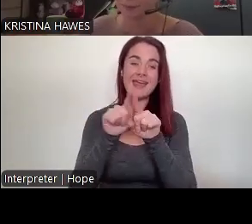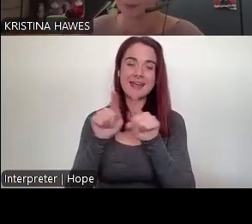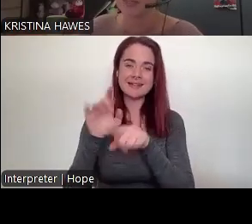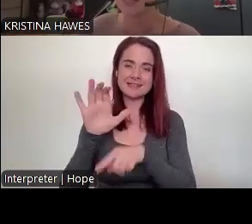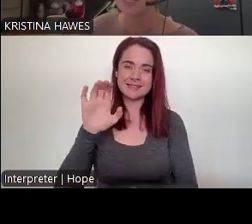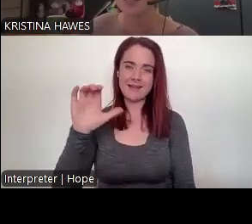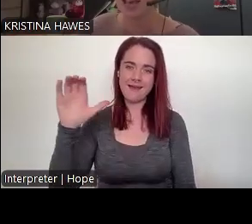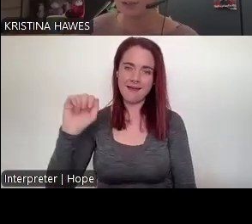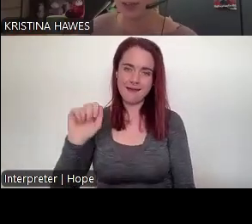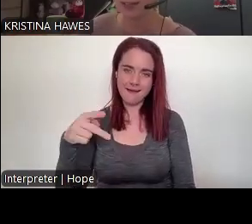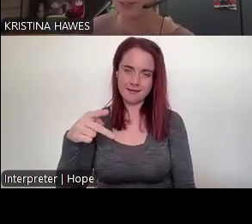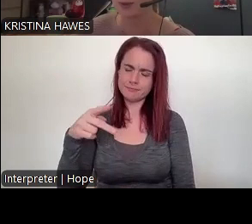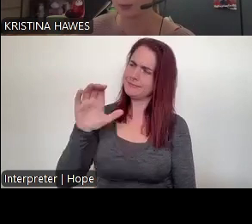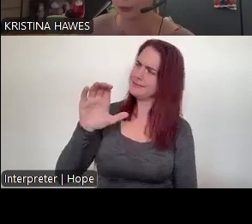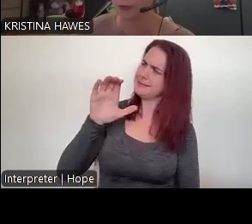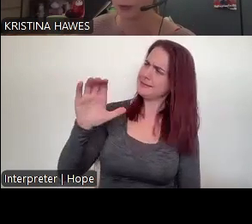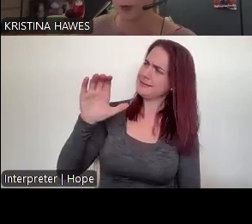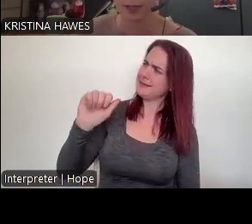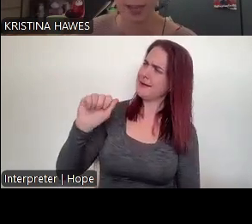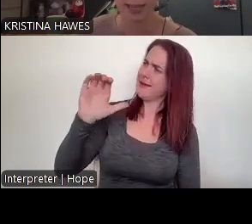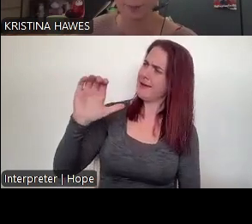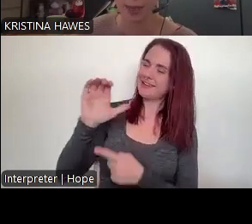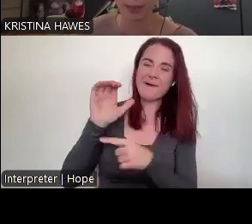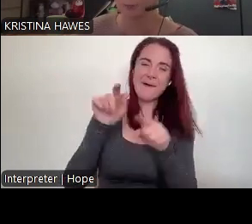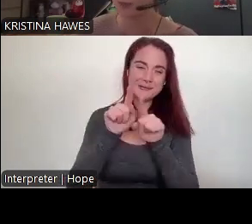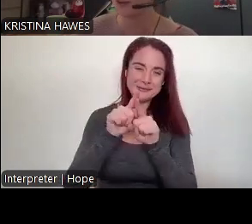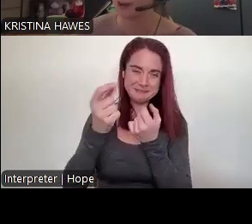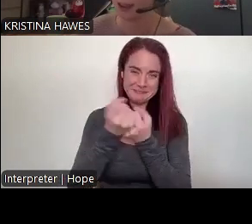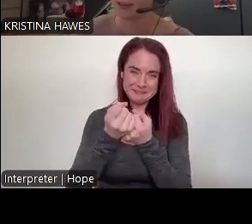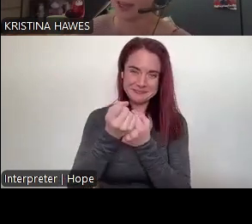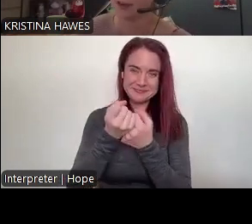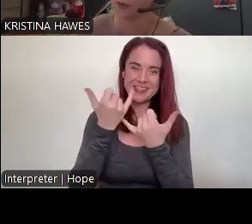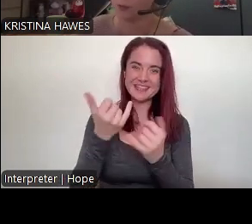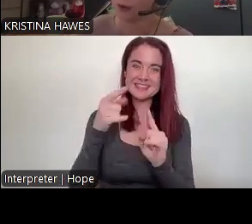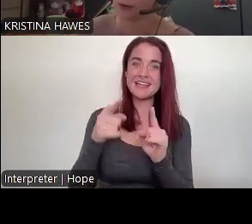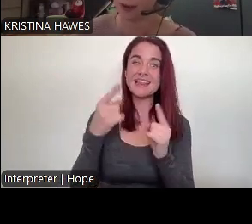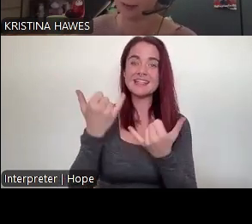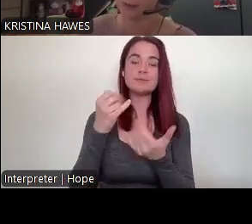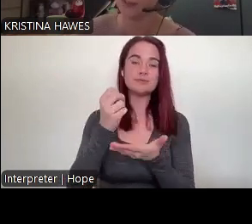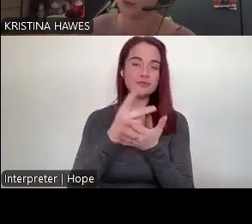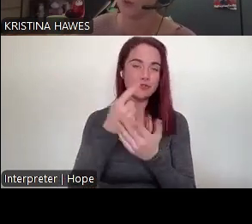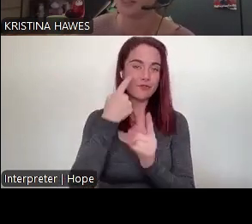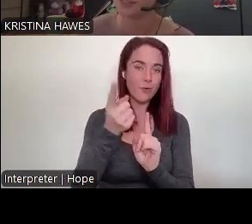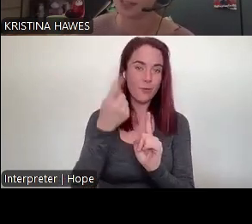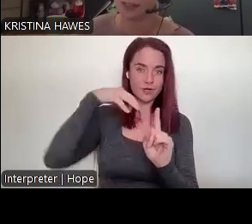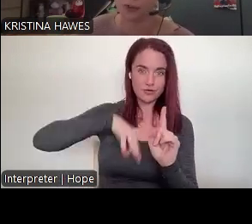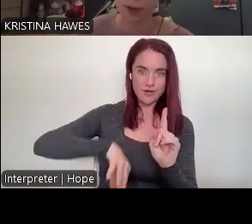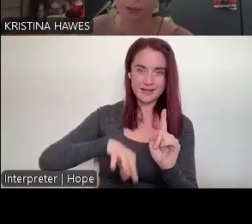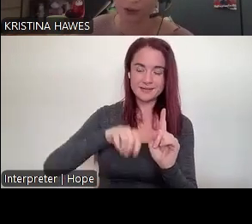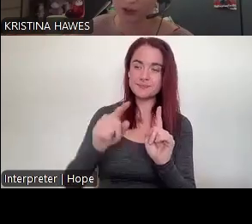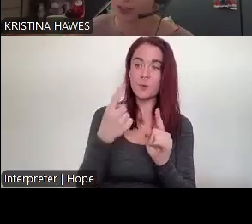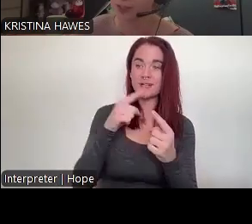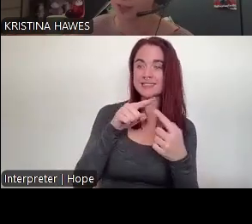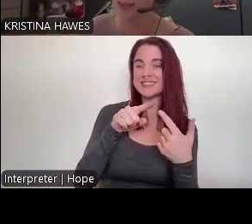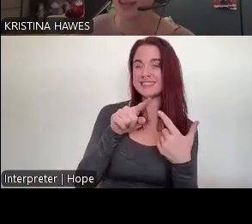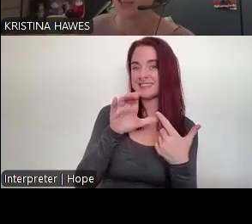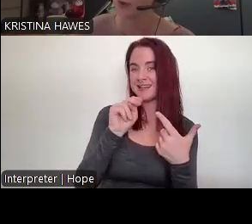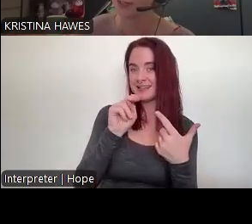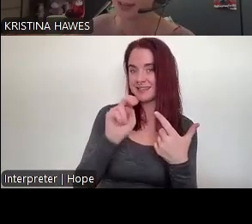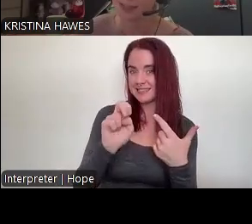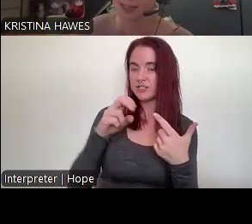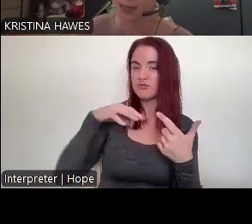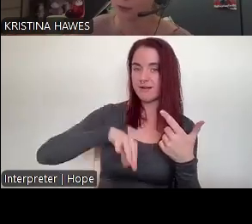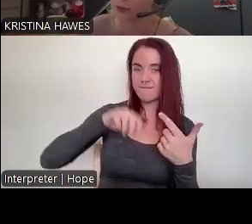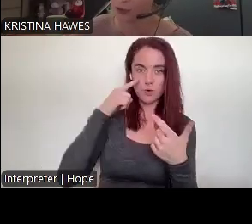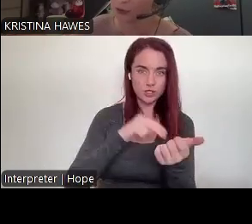CCAC. This live event has been approved for 1 AMA PRA Category 1 credit, 1 CNE credit for nurses, and